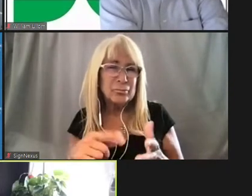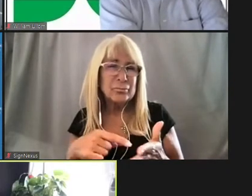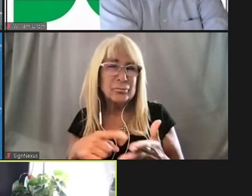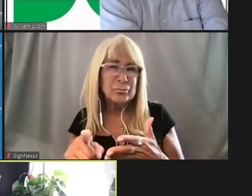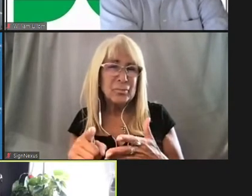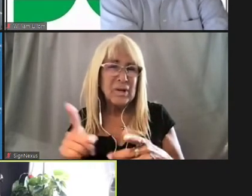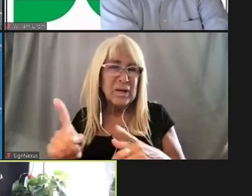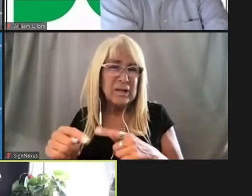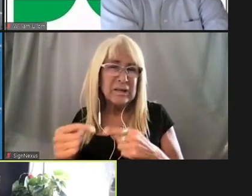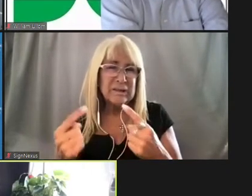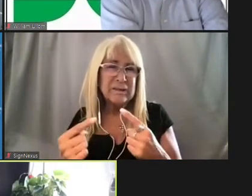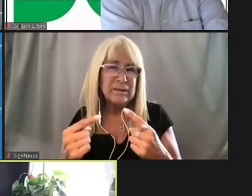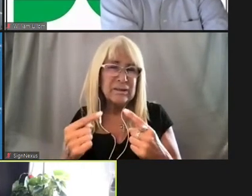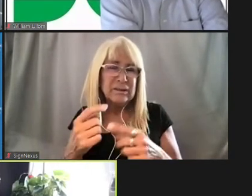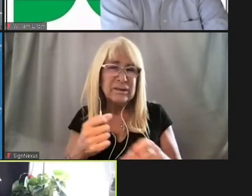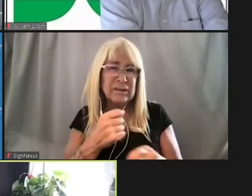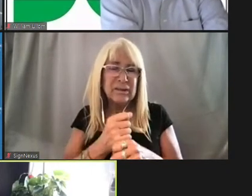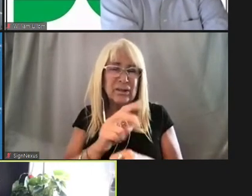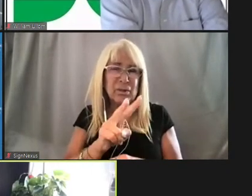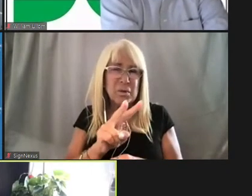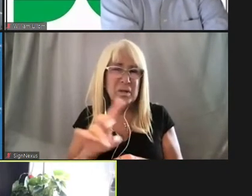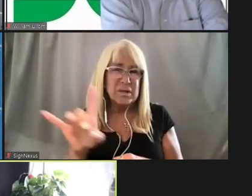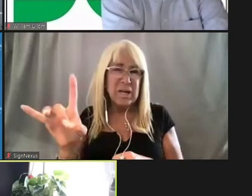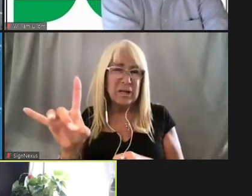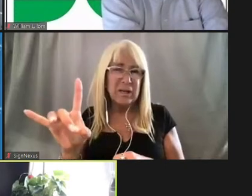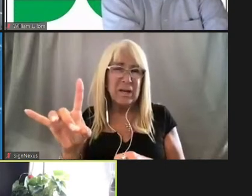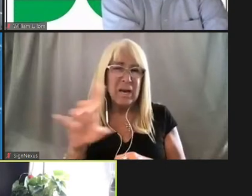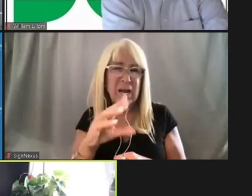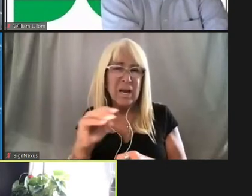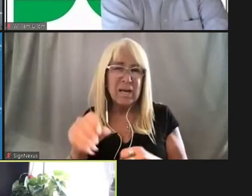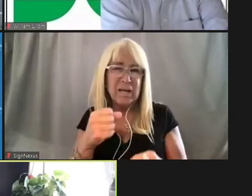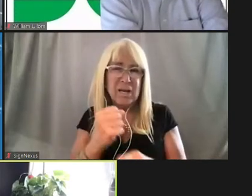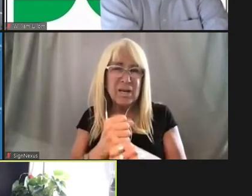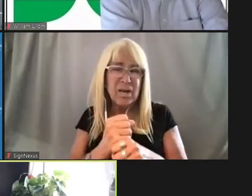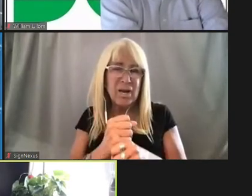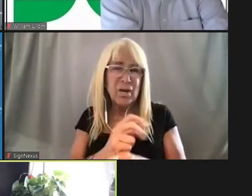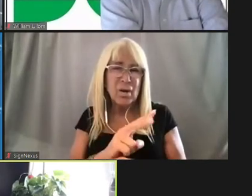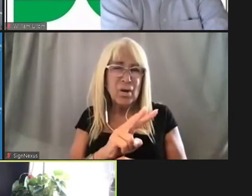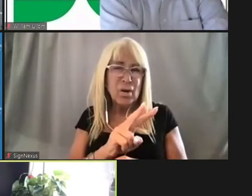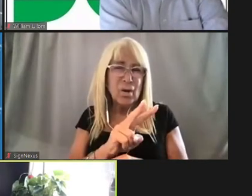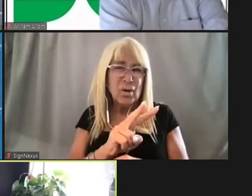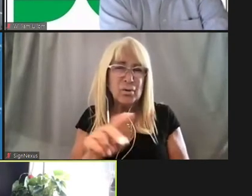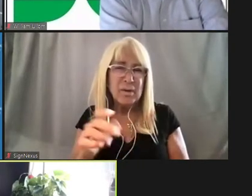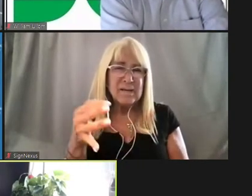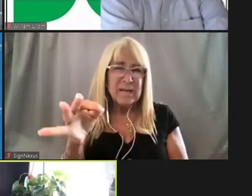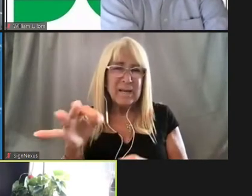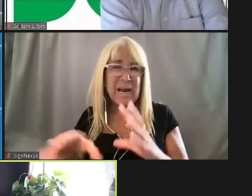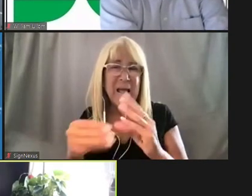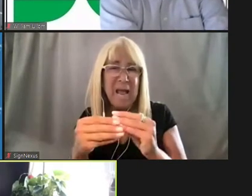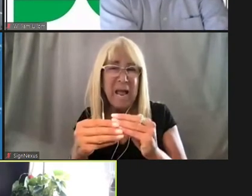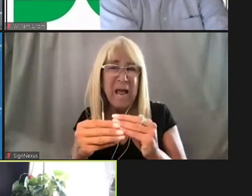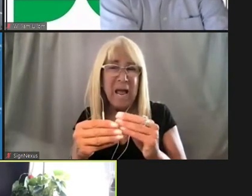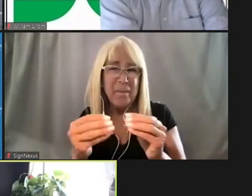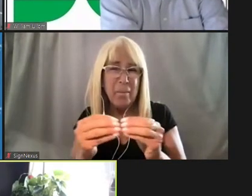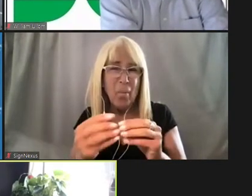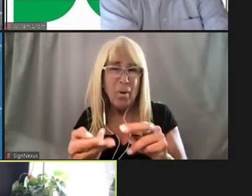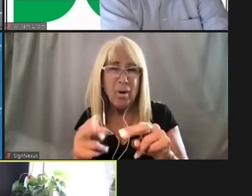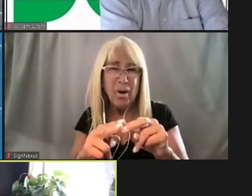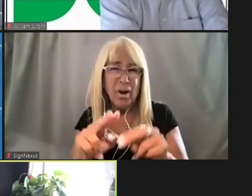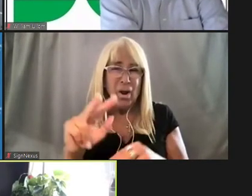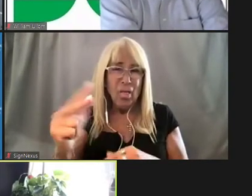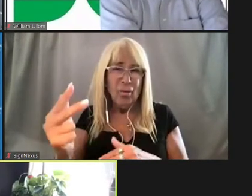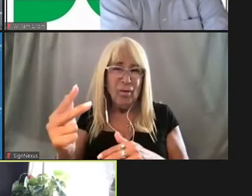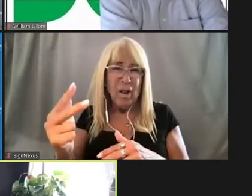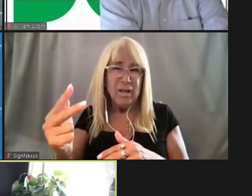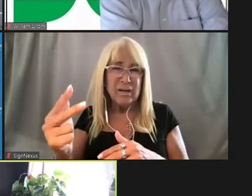2008 or Israel in Manhattan and in 2019 they added a congestion such as 2.50 so we've been paying three dollars